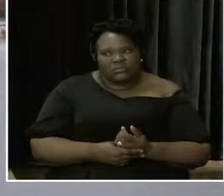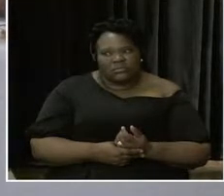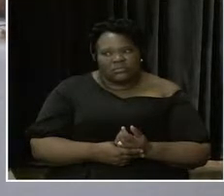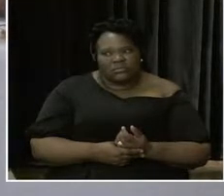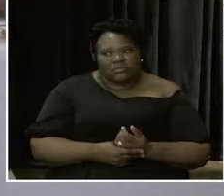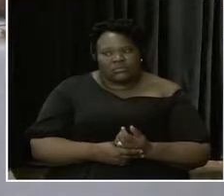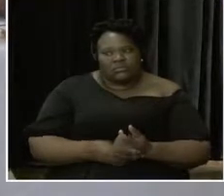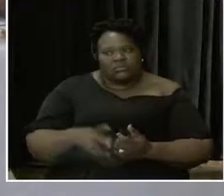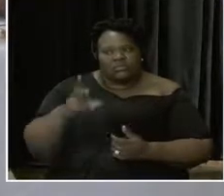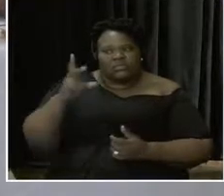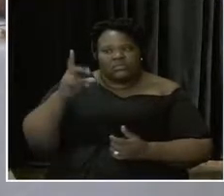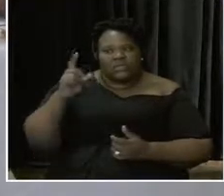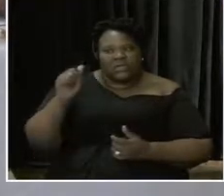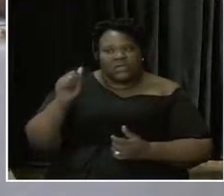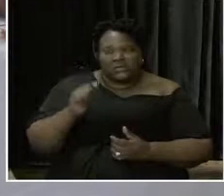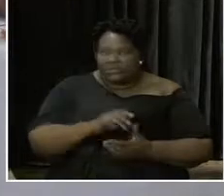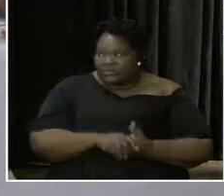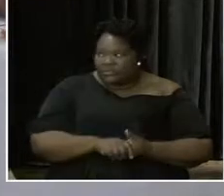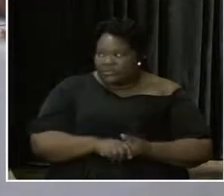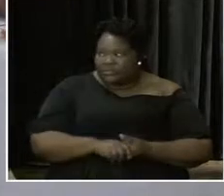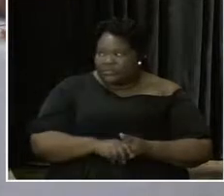The DA is obviously Madam Speaker,